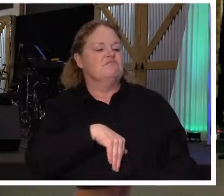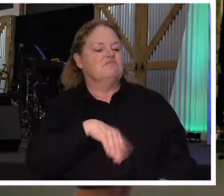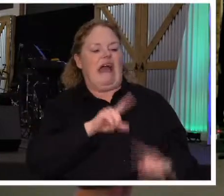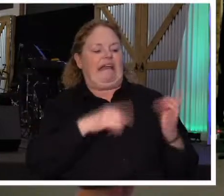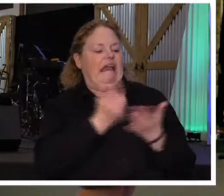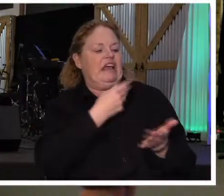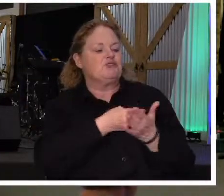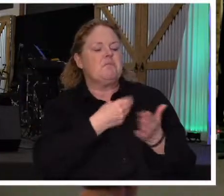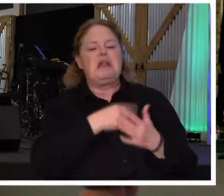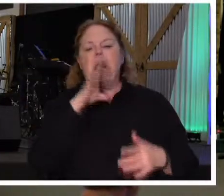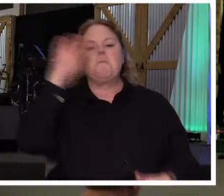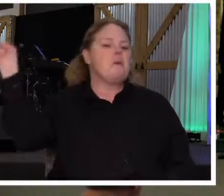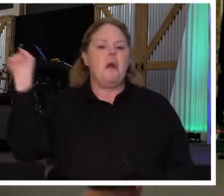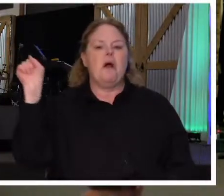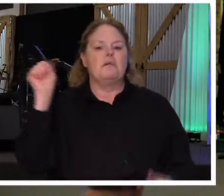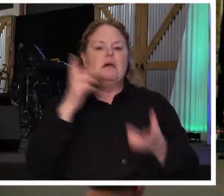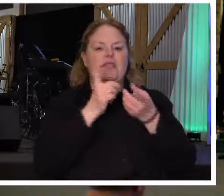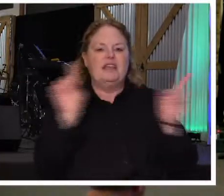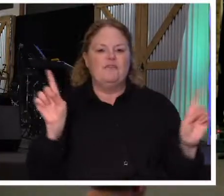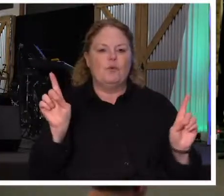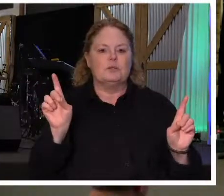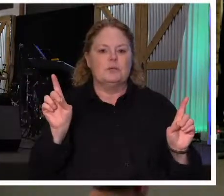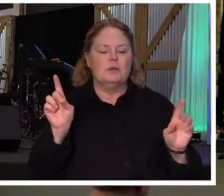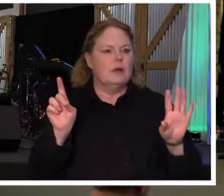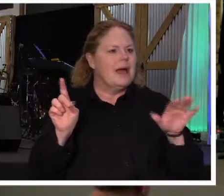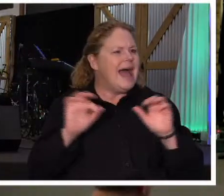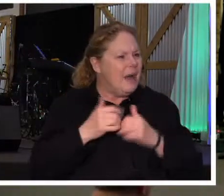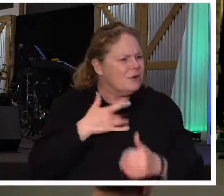you. How would you feel?